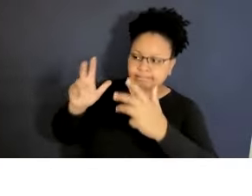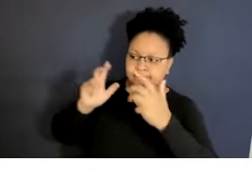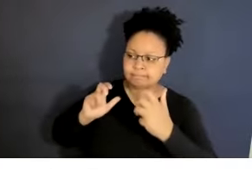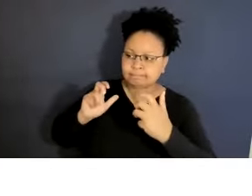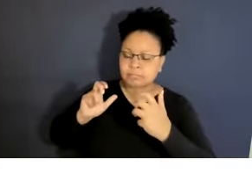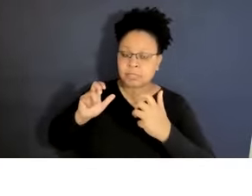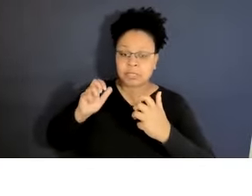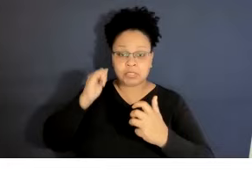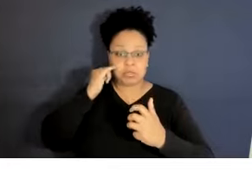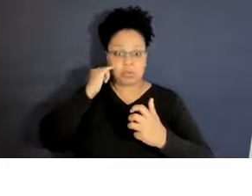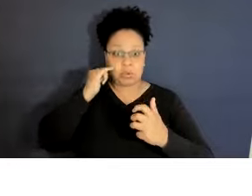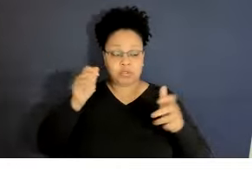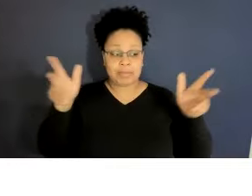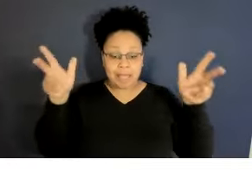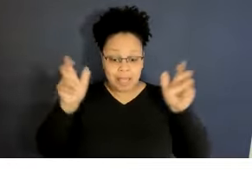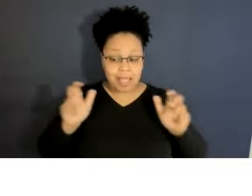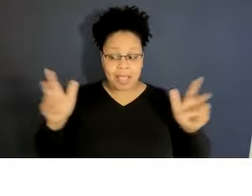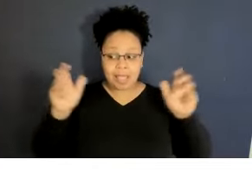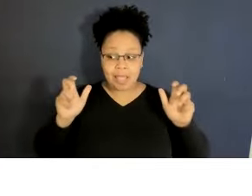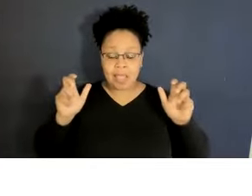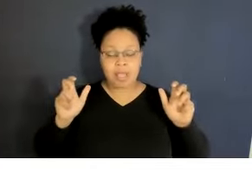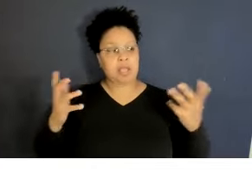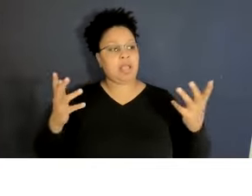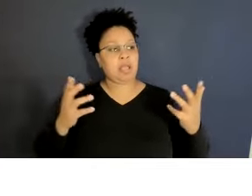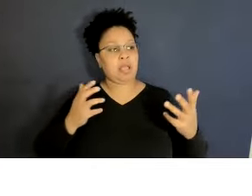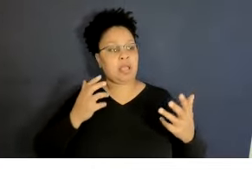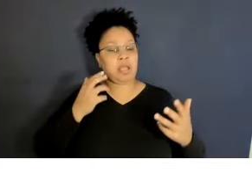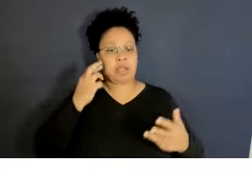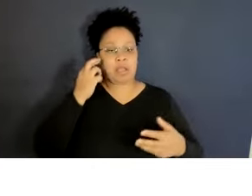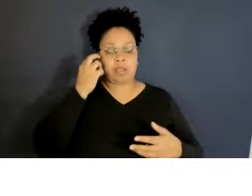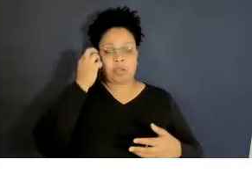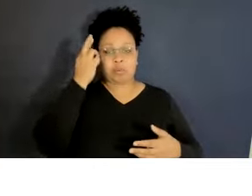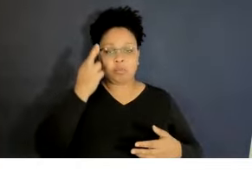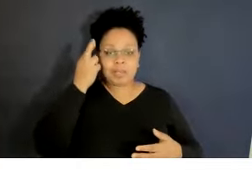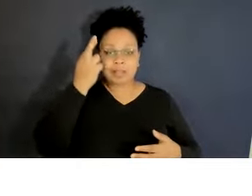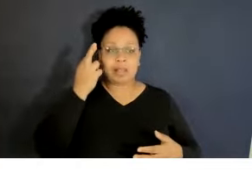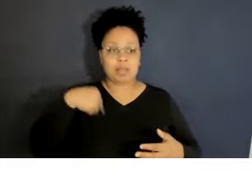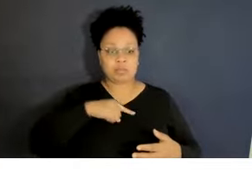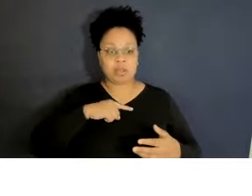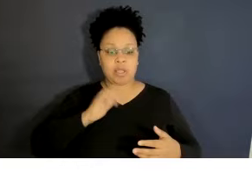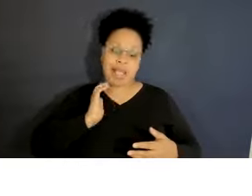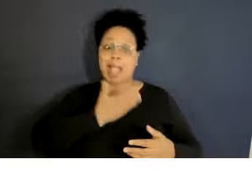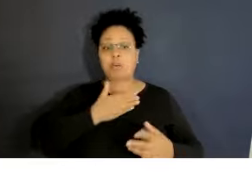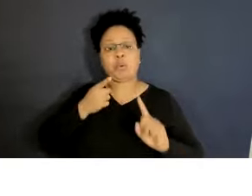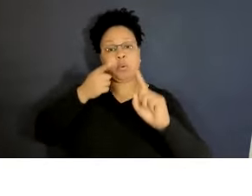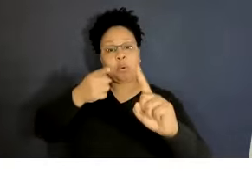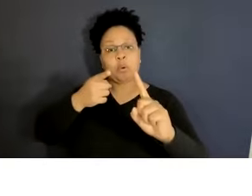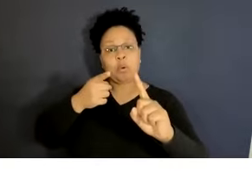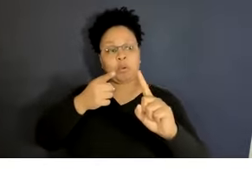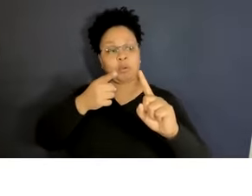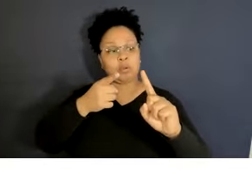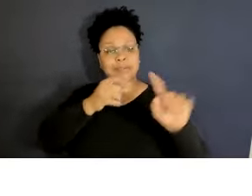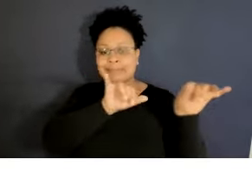same thing, but maybe there's things neither of us considered